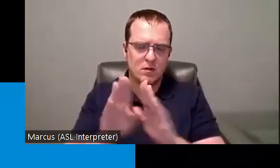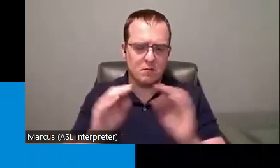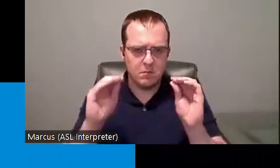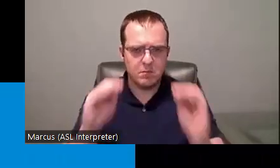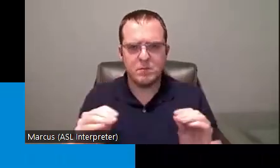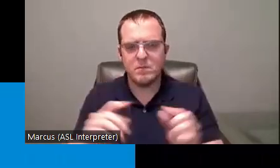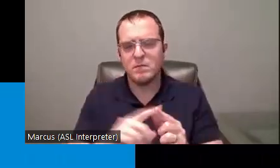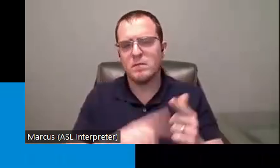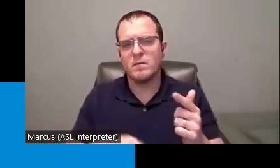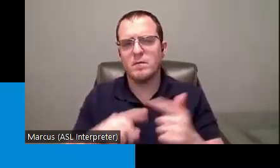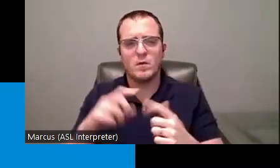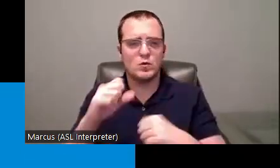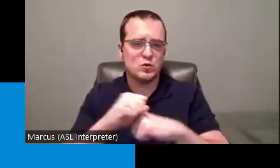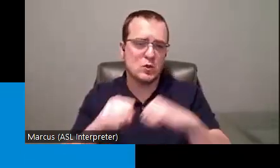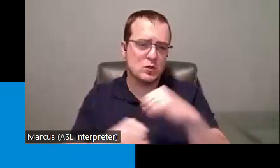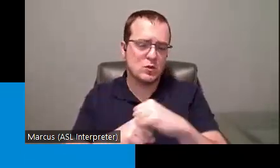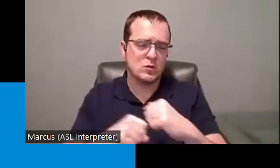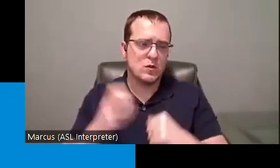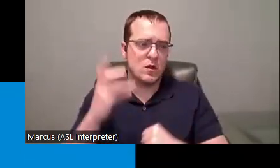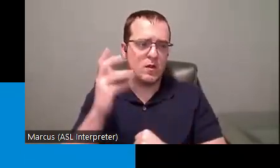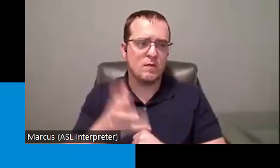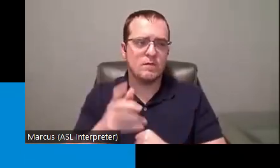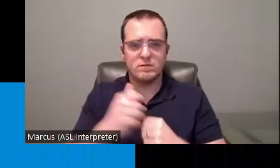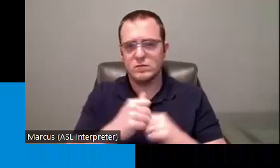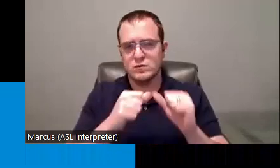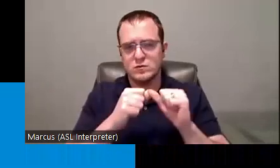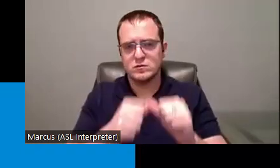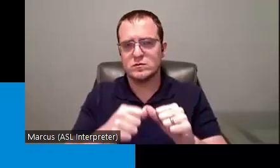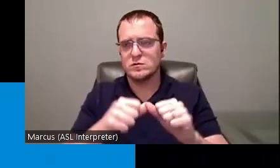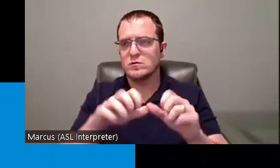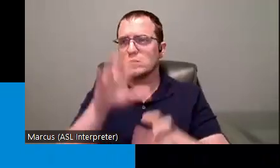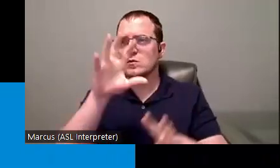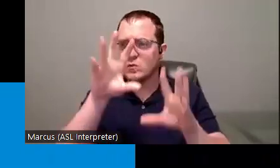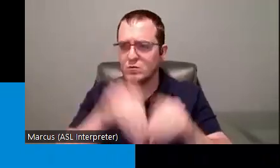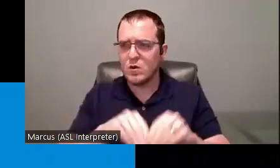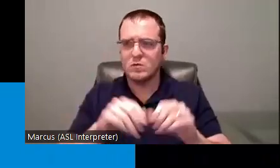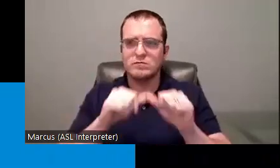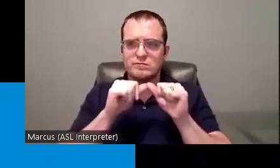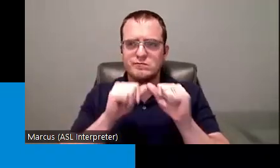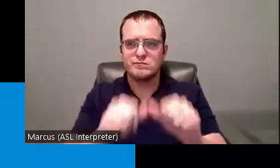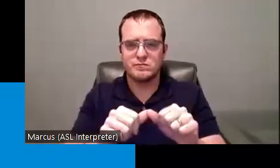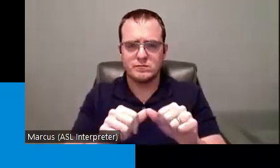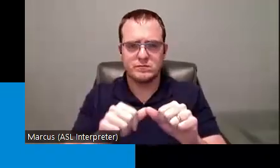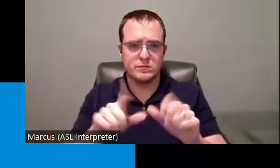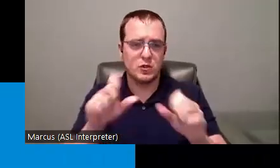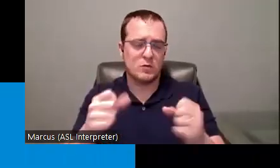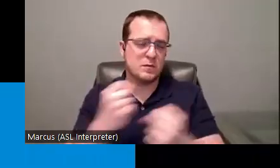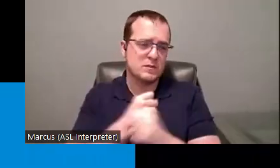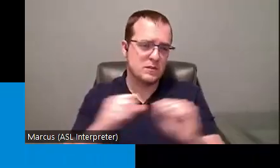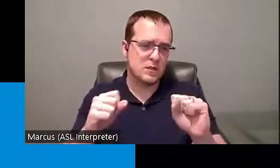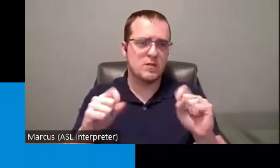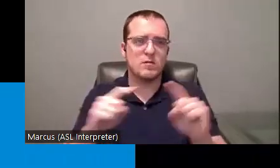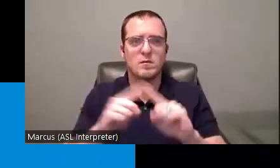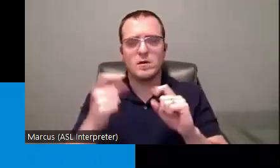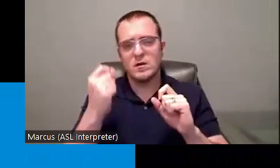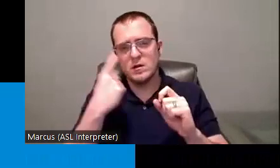and structures are being continued demolished because, and they could be saved. Because